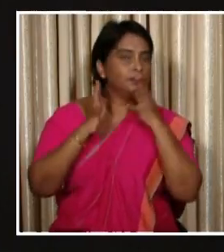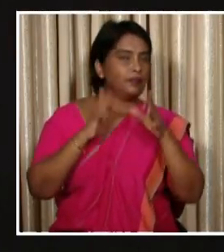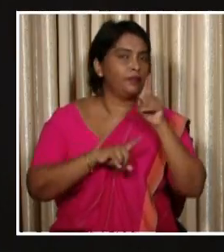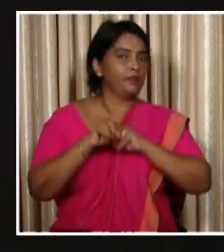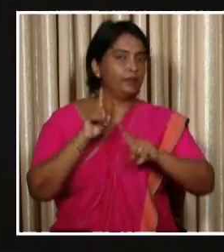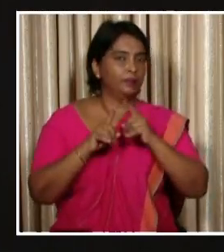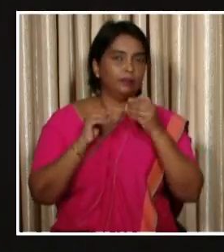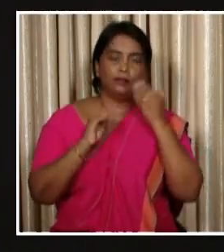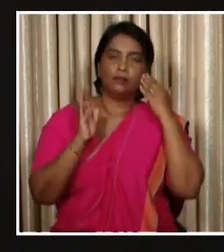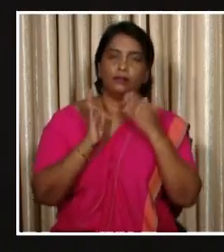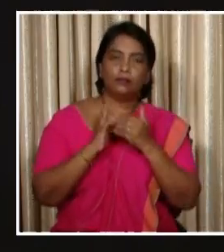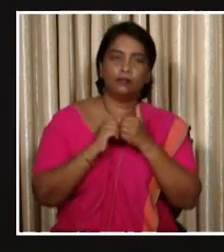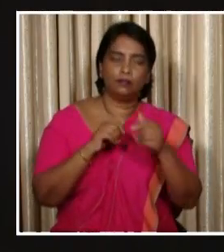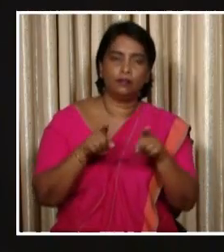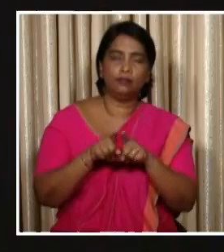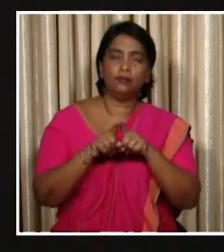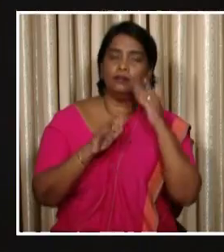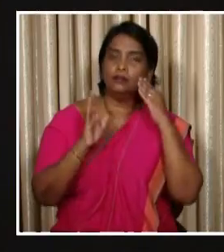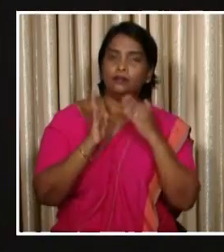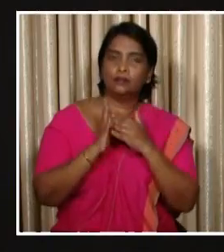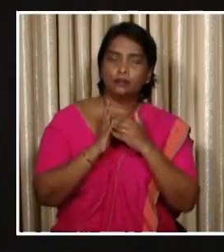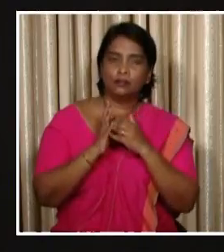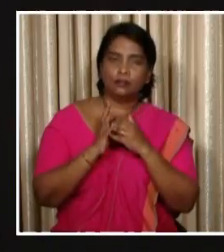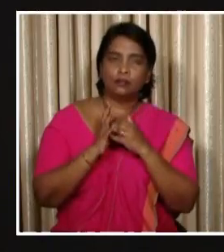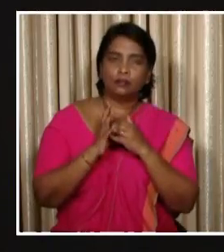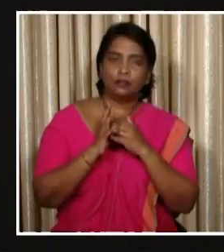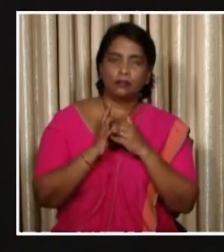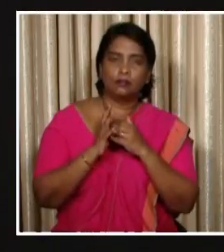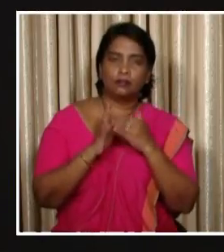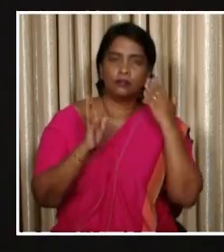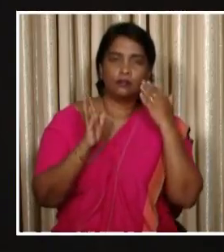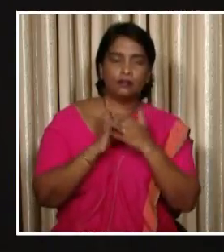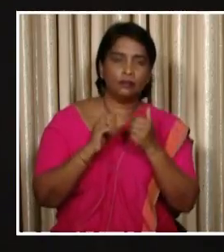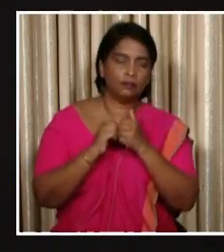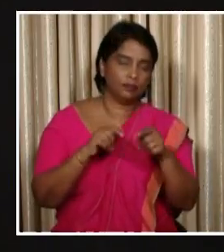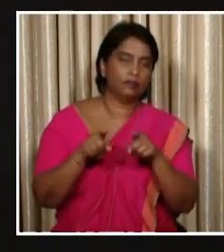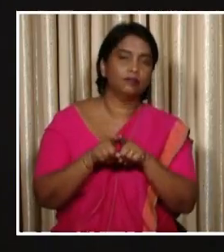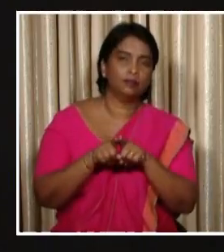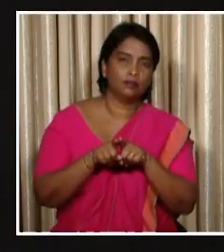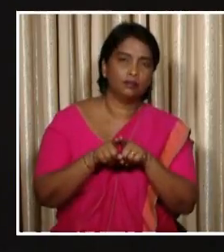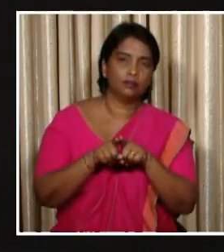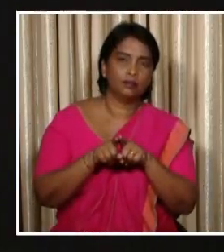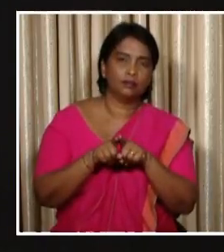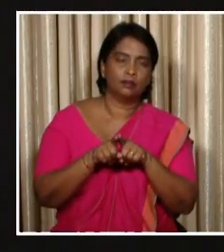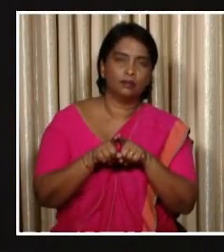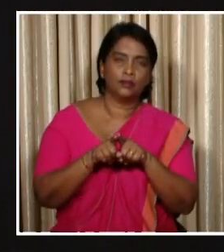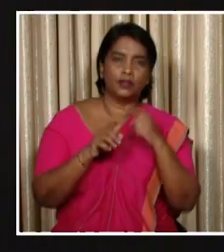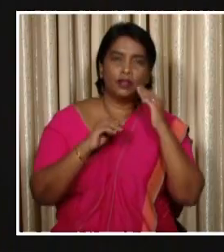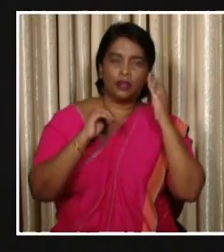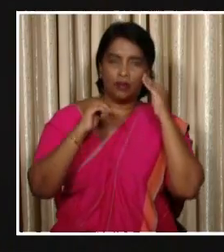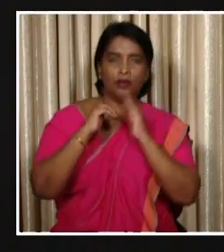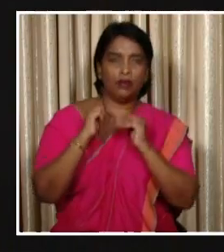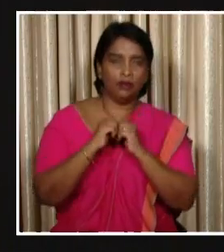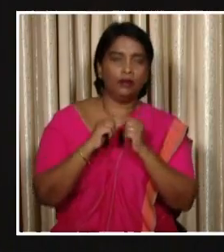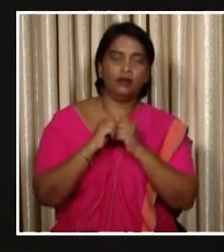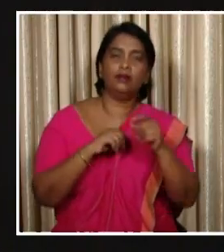the OCC credit committees, intense discussions are going on as we speak to finalize the debt agreements. As of